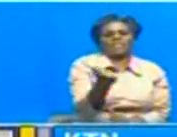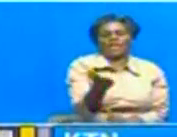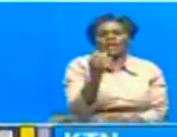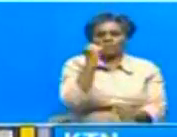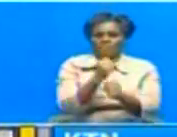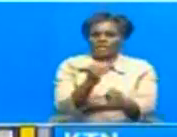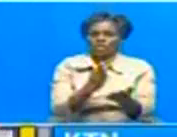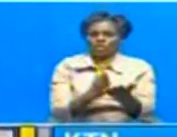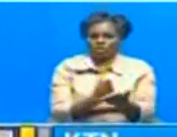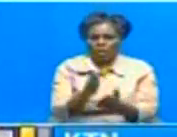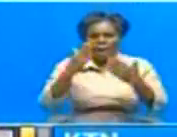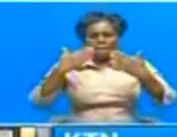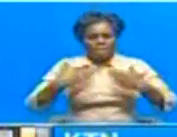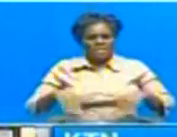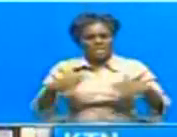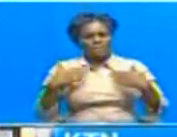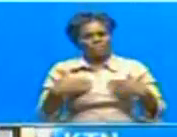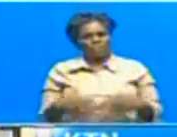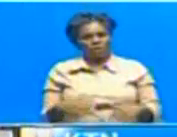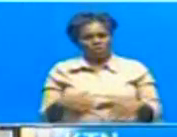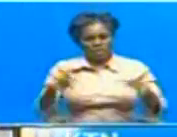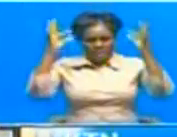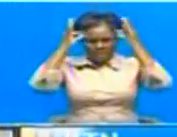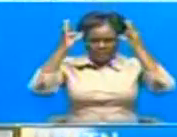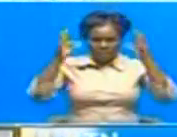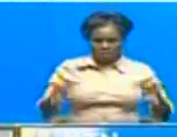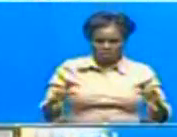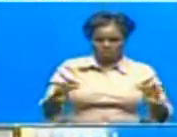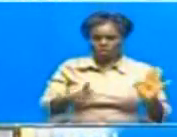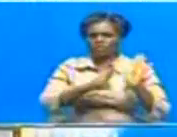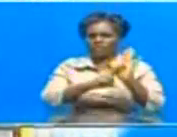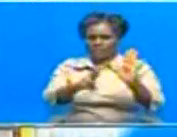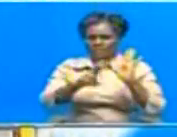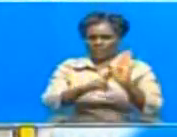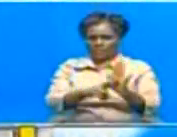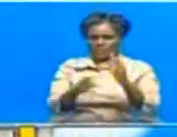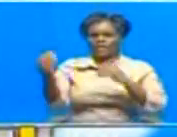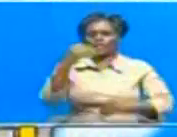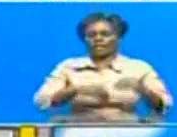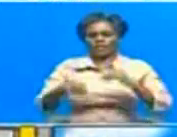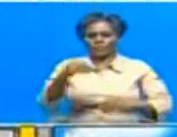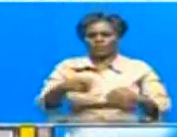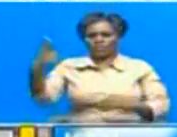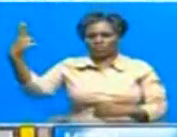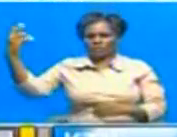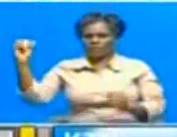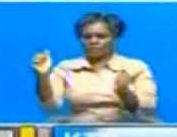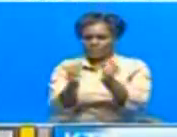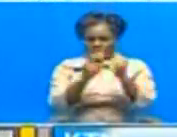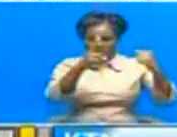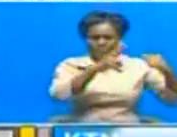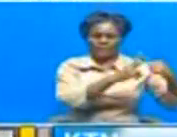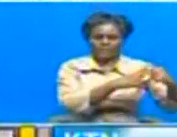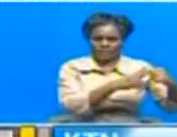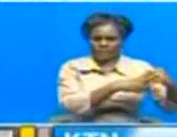ensure that the people's verdict is reflected in the outcome of election. 2017, however,